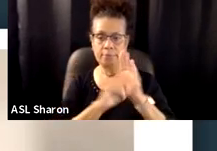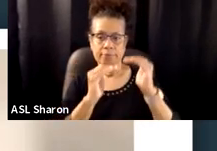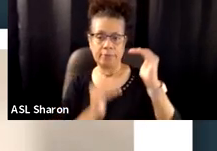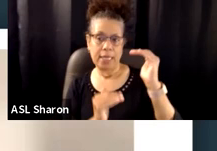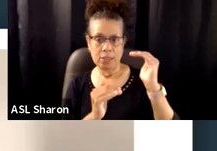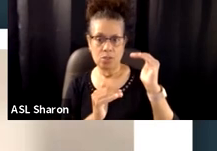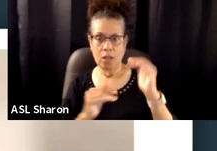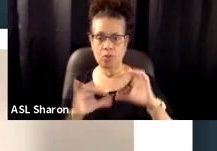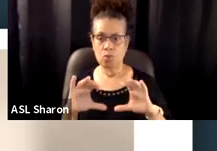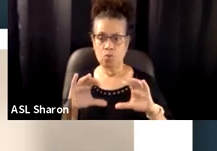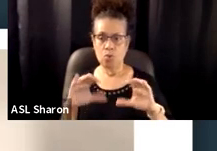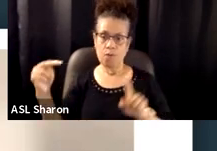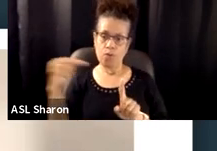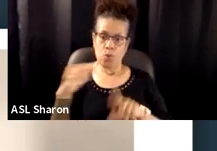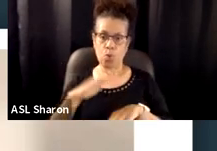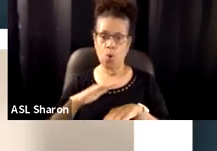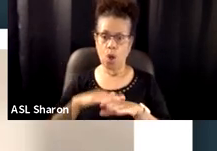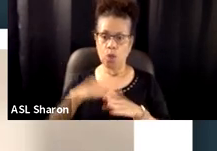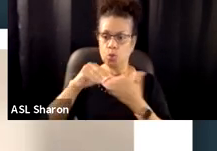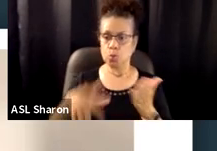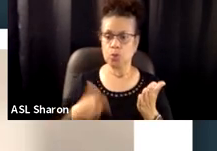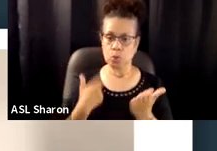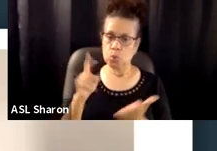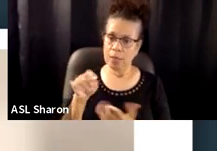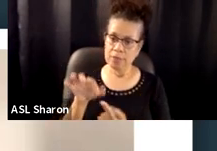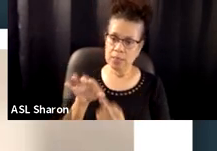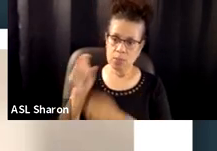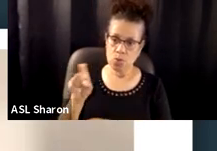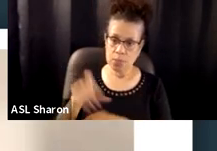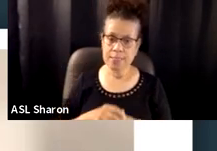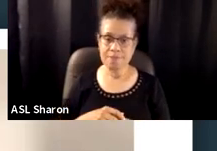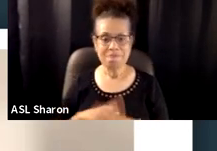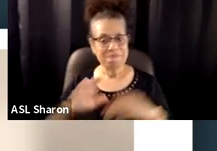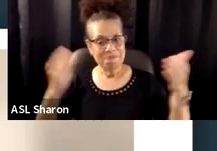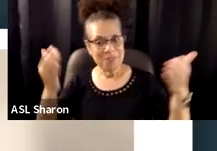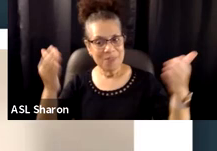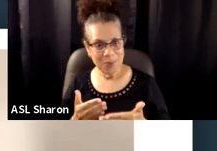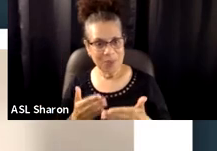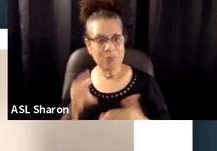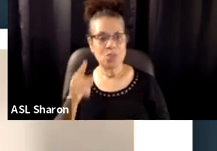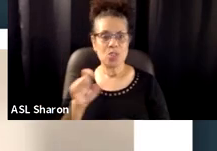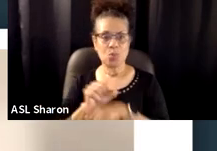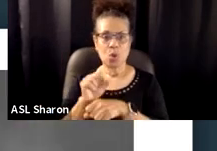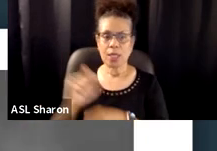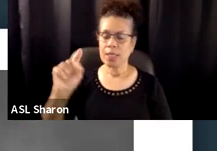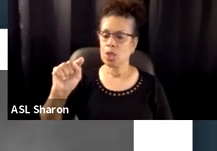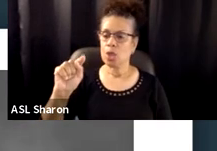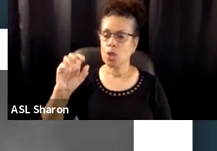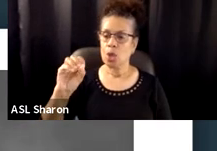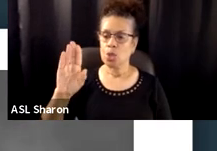marginalized uh students super excited to have dr hafkeny at the helm at the tobin